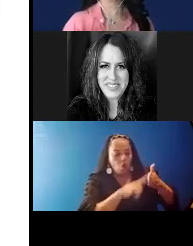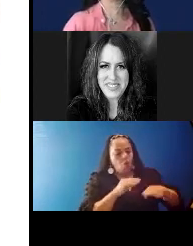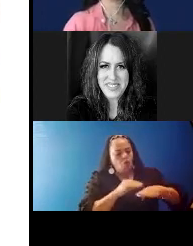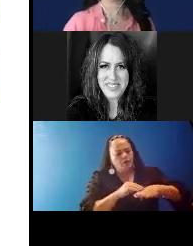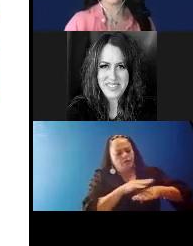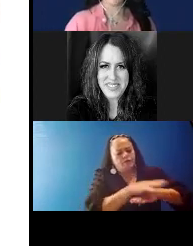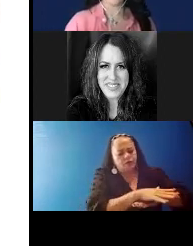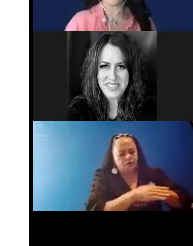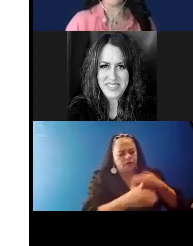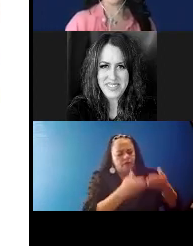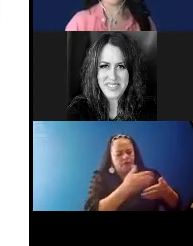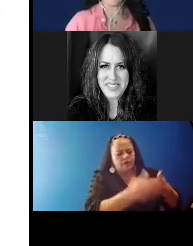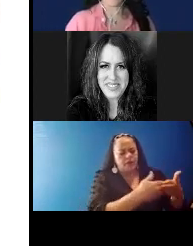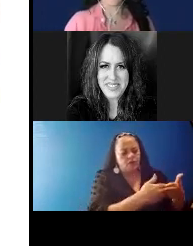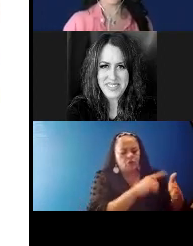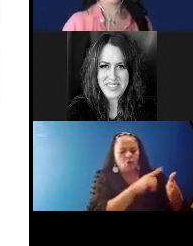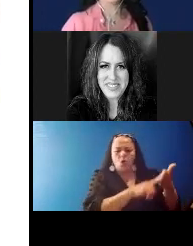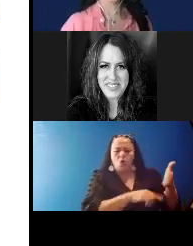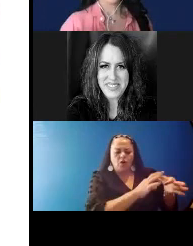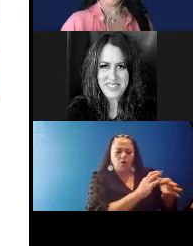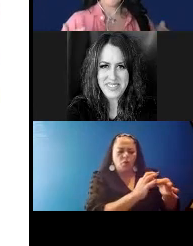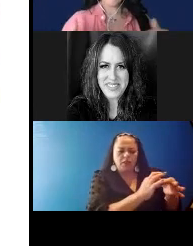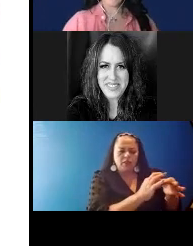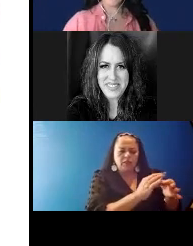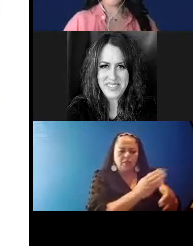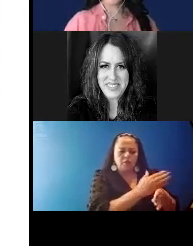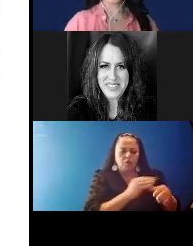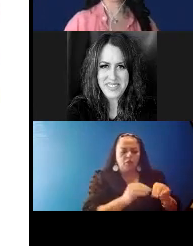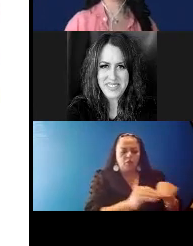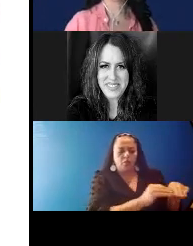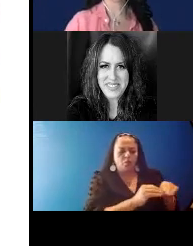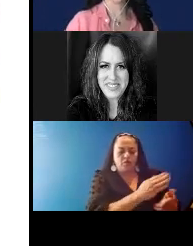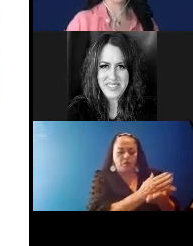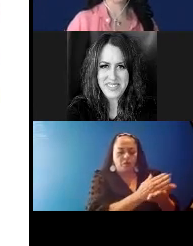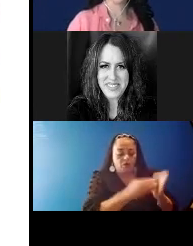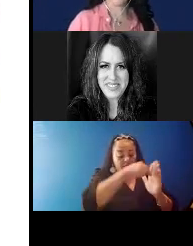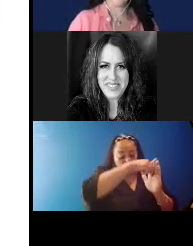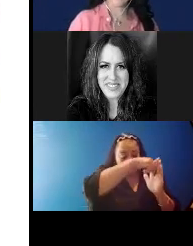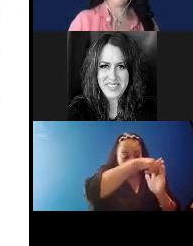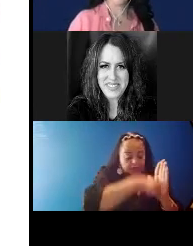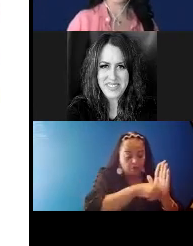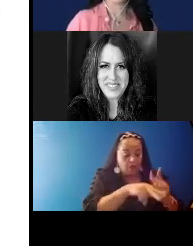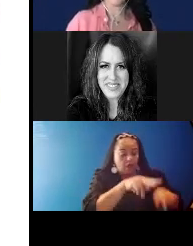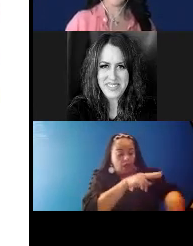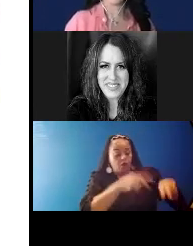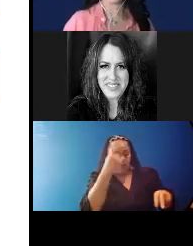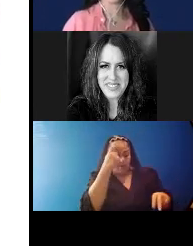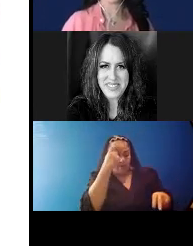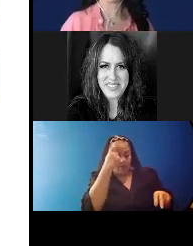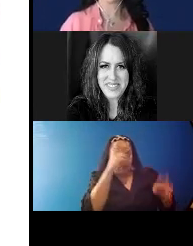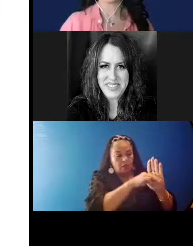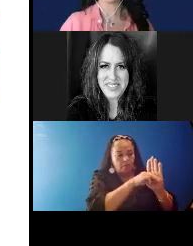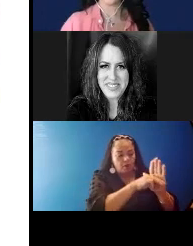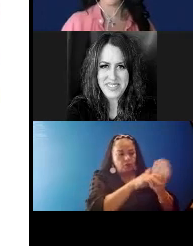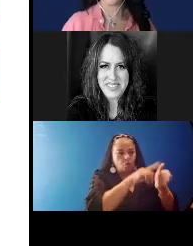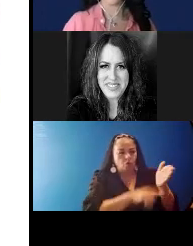are the relationships between the moving parts? And then really digging down and looking at our mental models. What are the assumptions, beliefs,